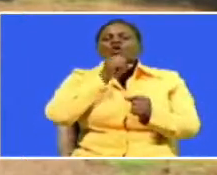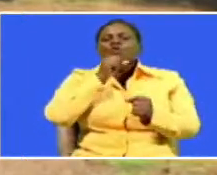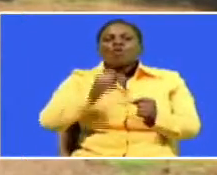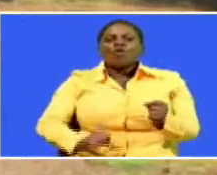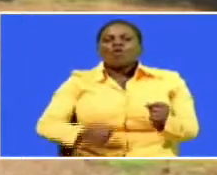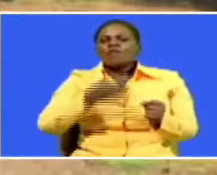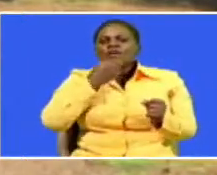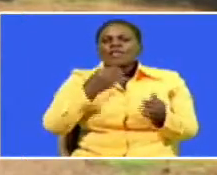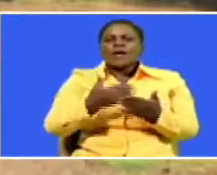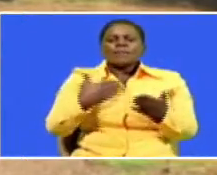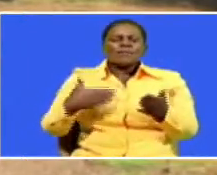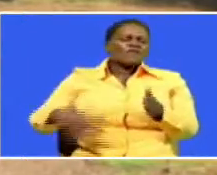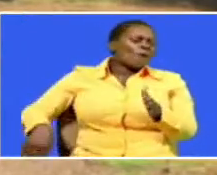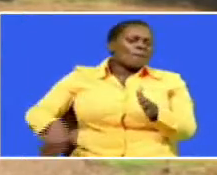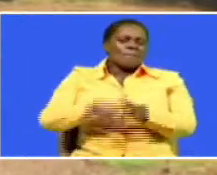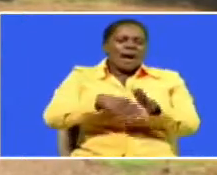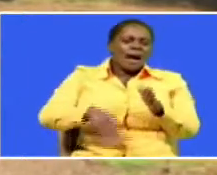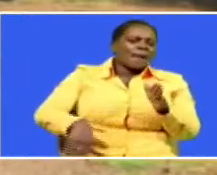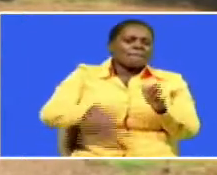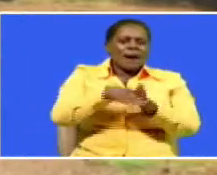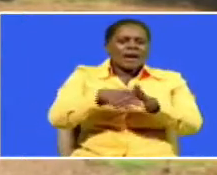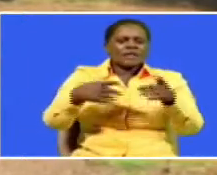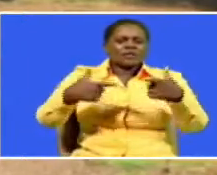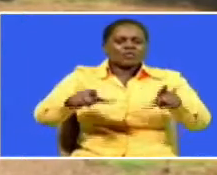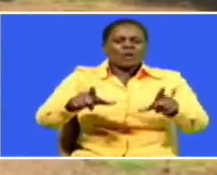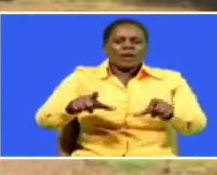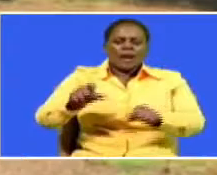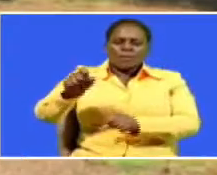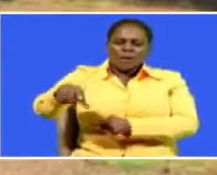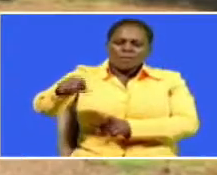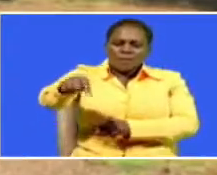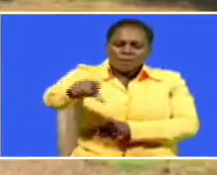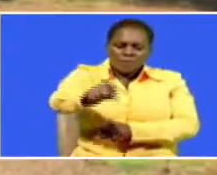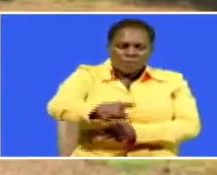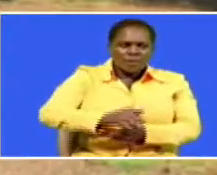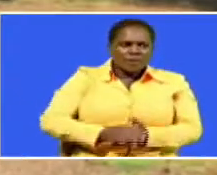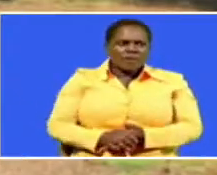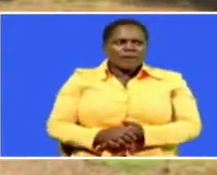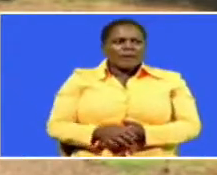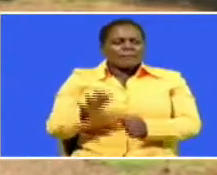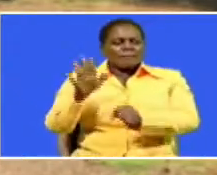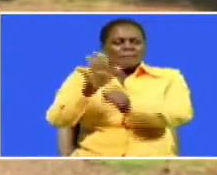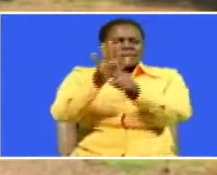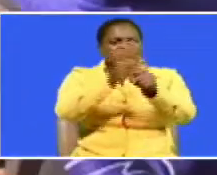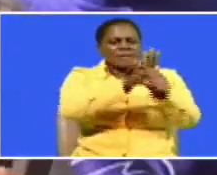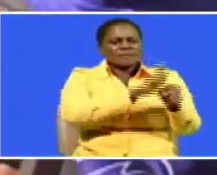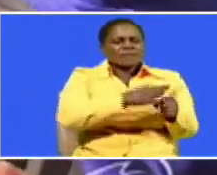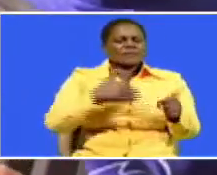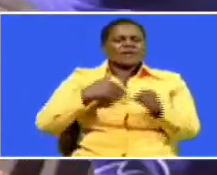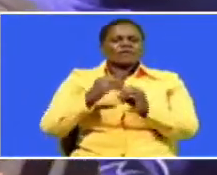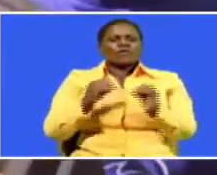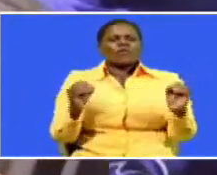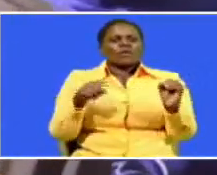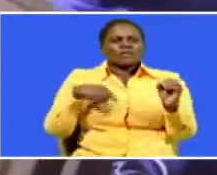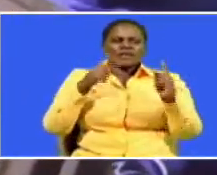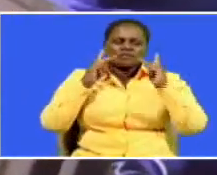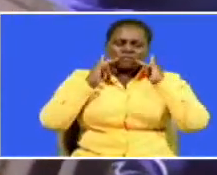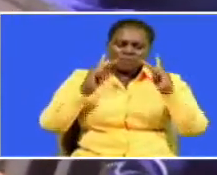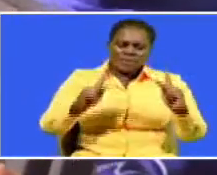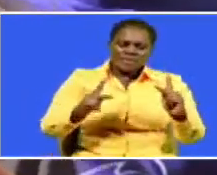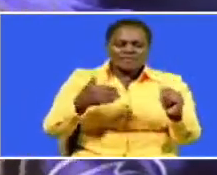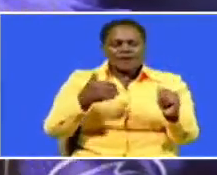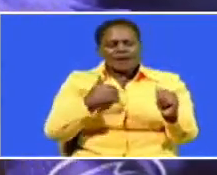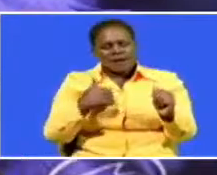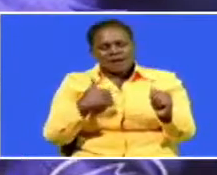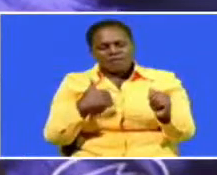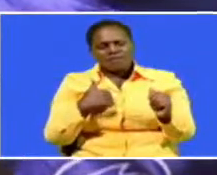forefathers before they were forced out to pave way for a plantation. Hatuna maneno mingi. We are peaceful.